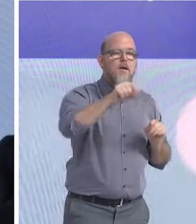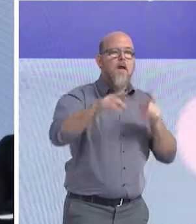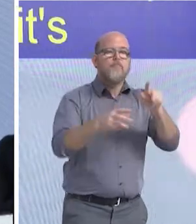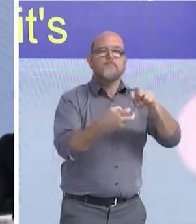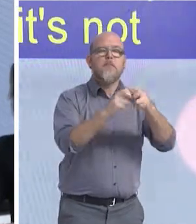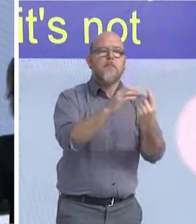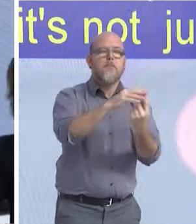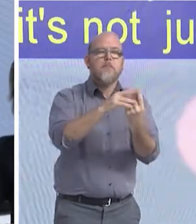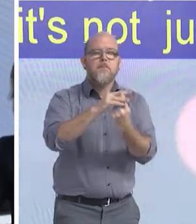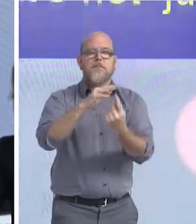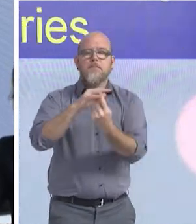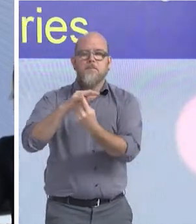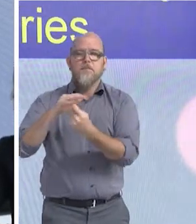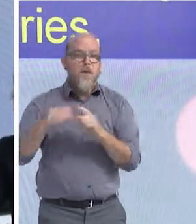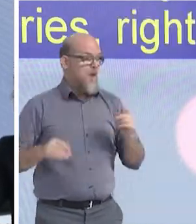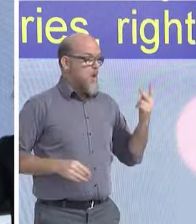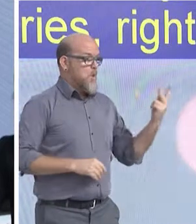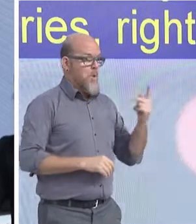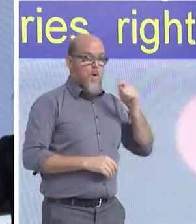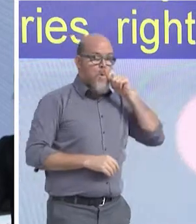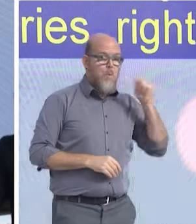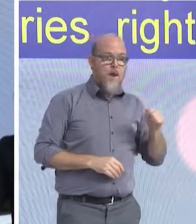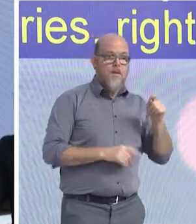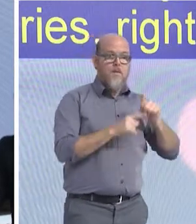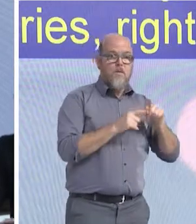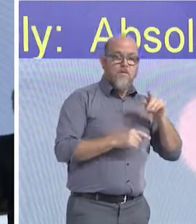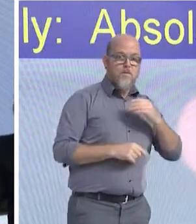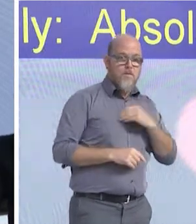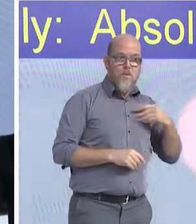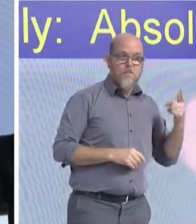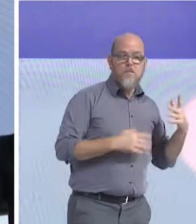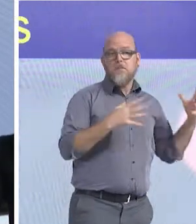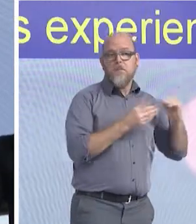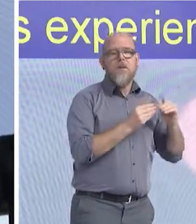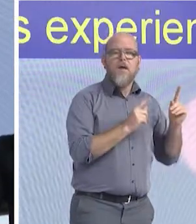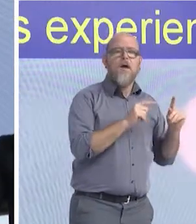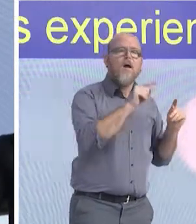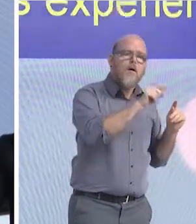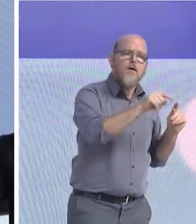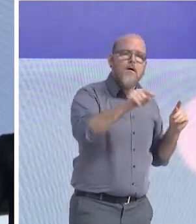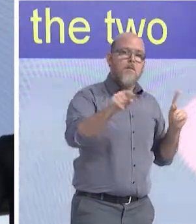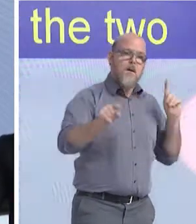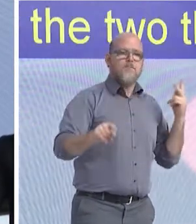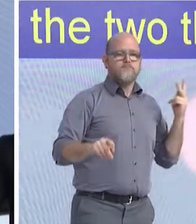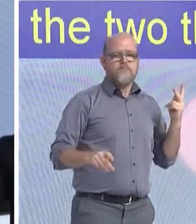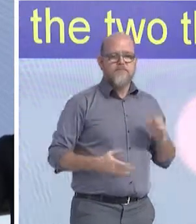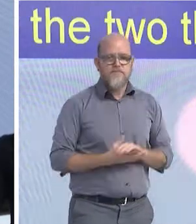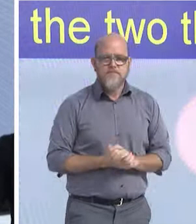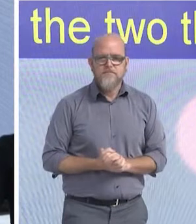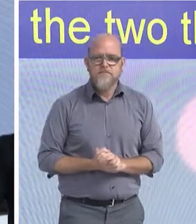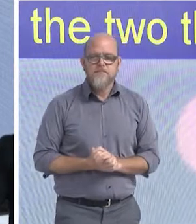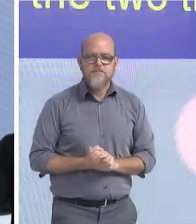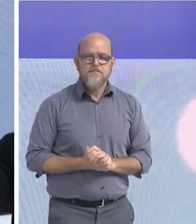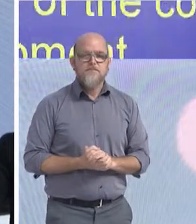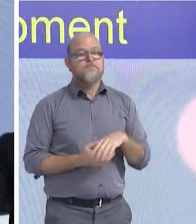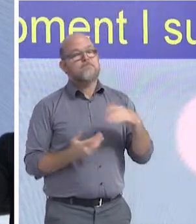No, absolutely. Every country is experiencing that. I mean, it's not, I suppose, those are the two that are in the sights of the Commission at the moment, I suppose. Right. So those are the